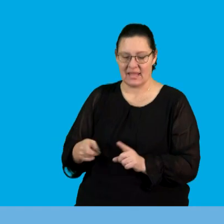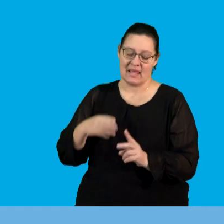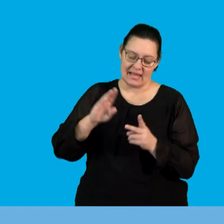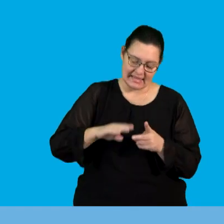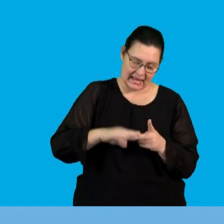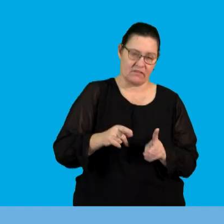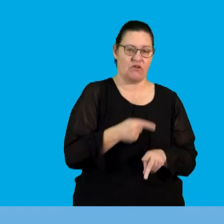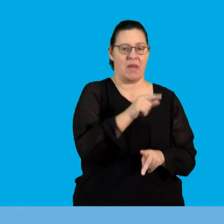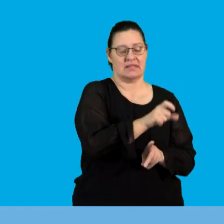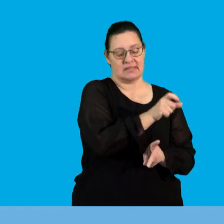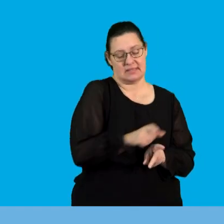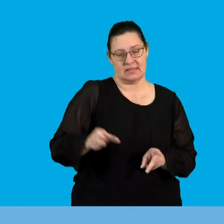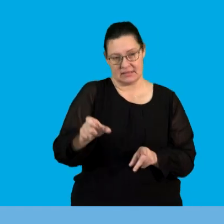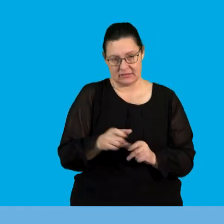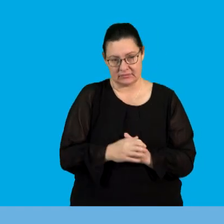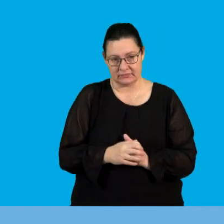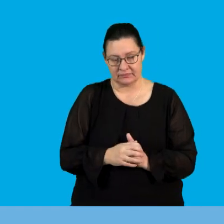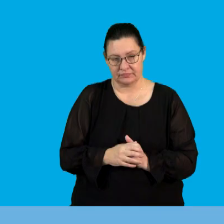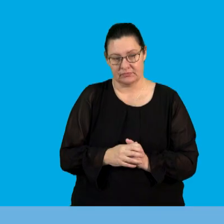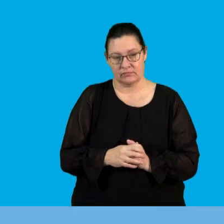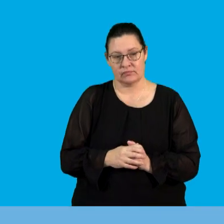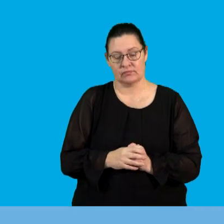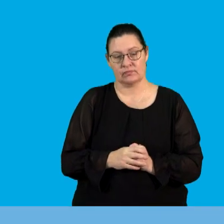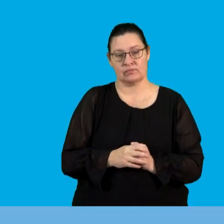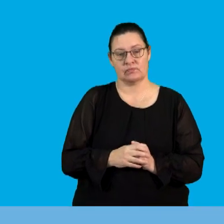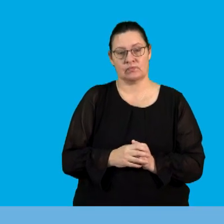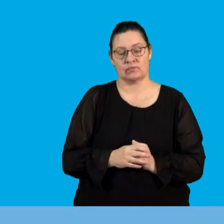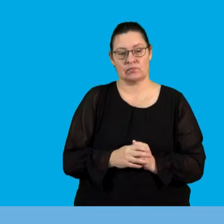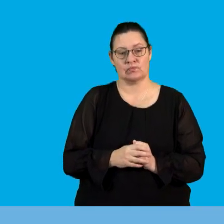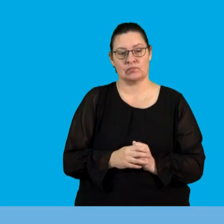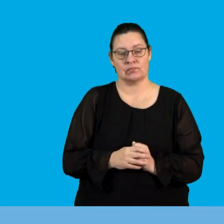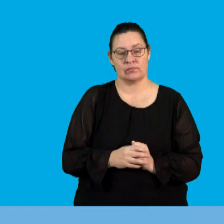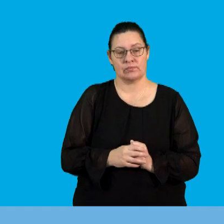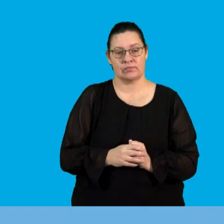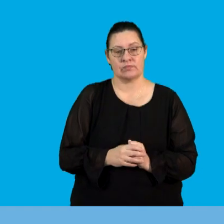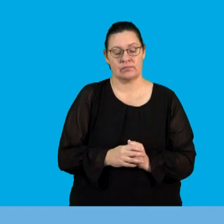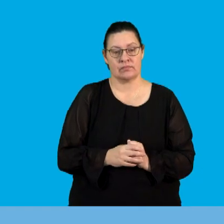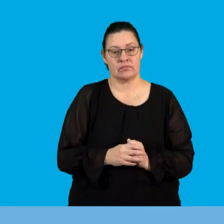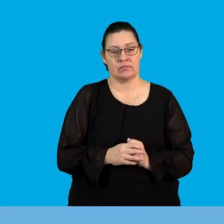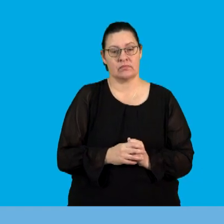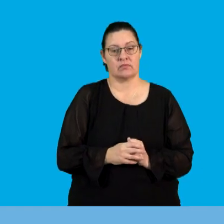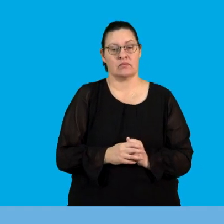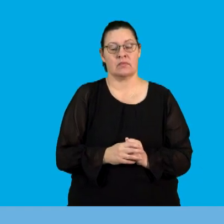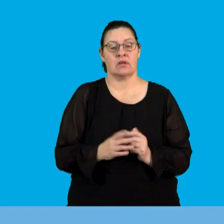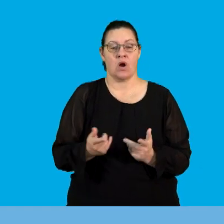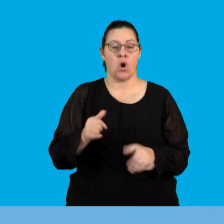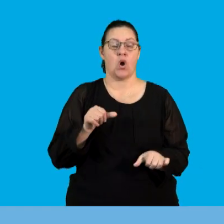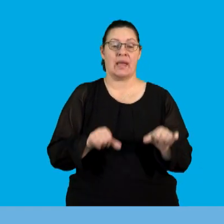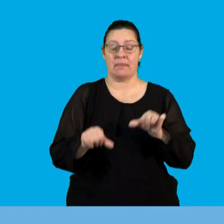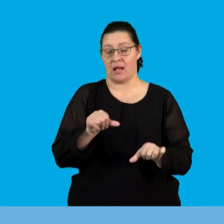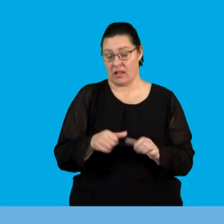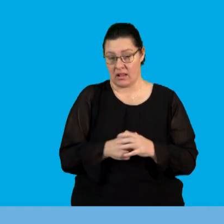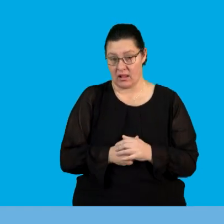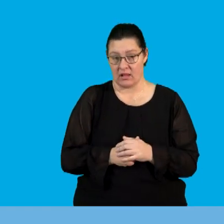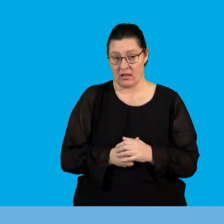calcium, and then the second part comes from the acid, the chlorine, which is our chloride, the calcium chloride. And then